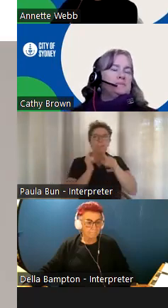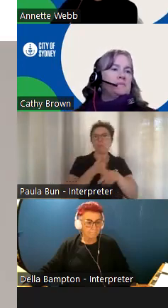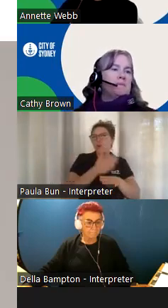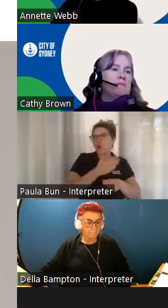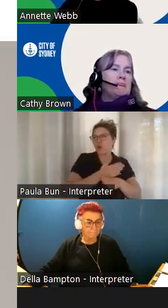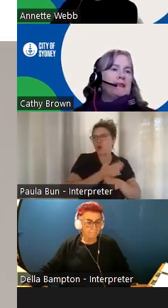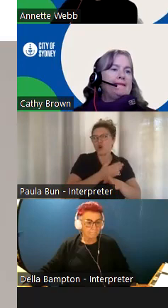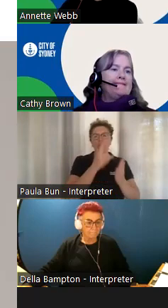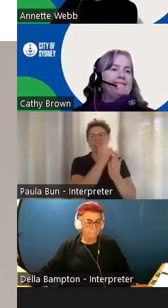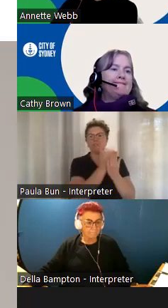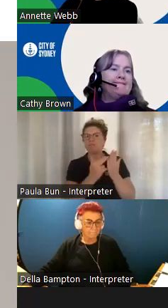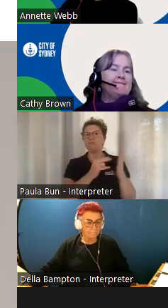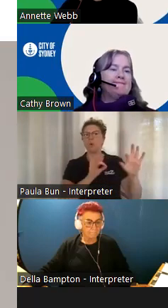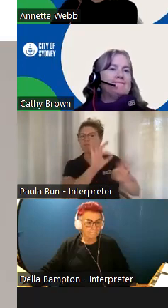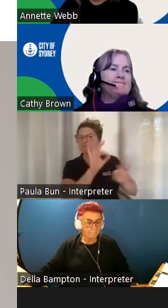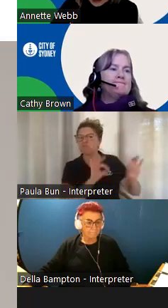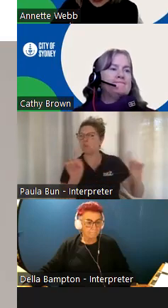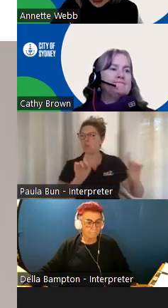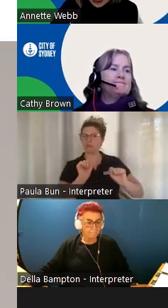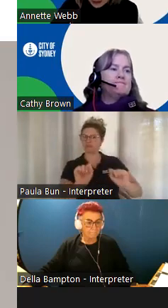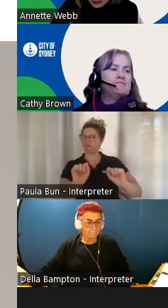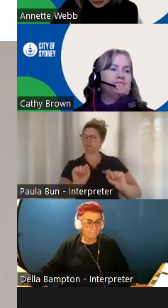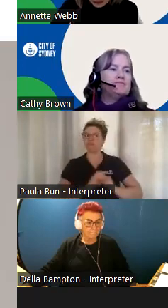the floor plan now.